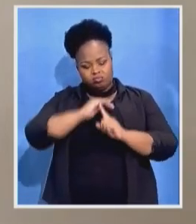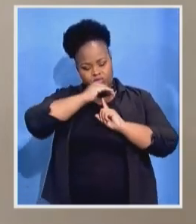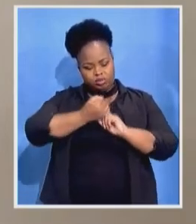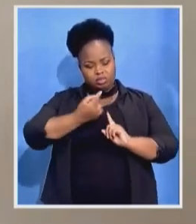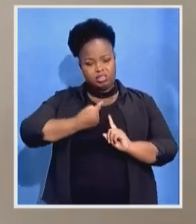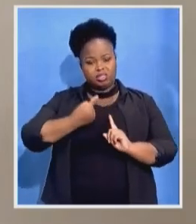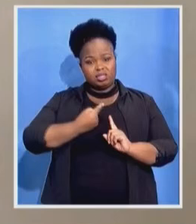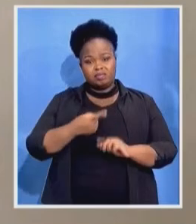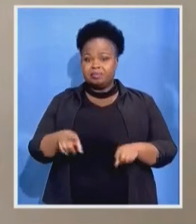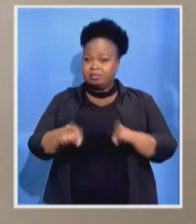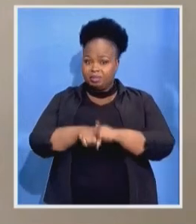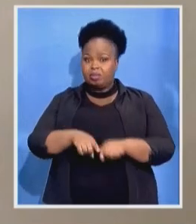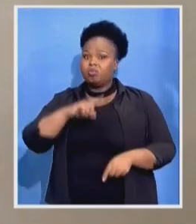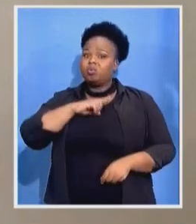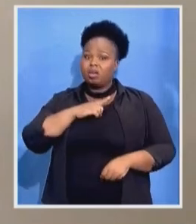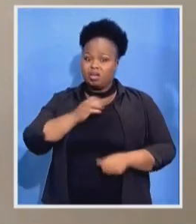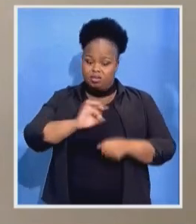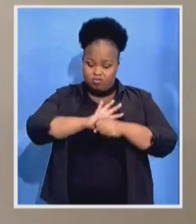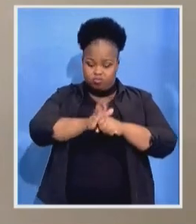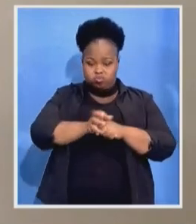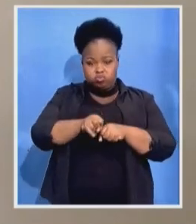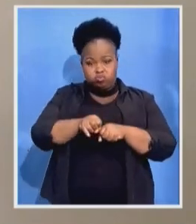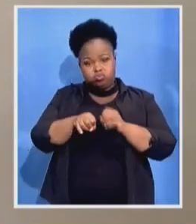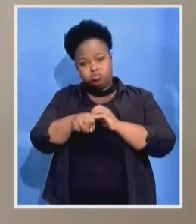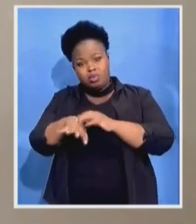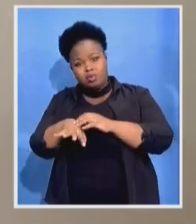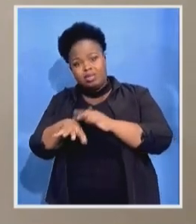surge of infections.